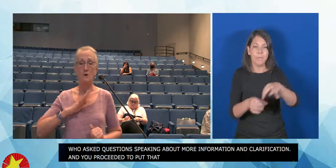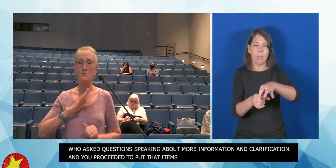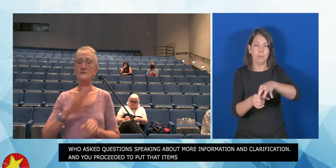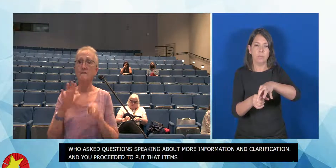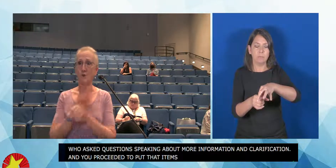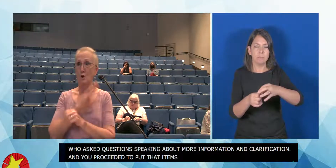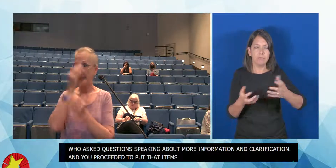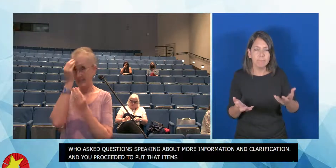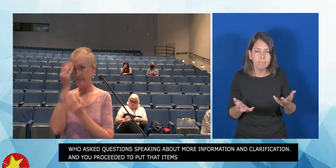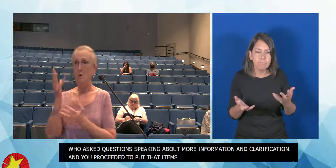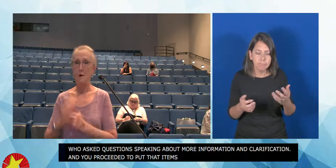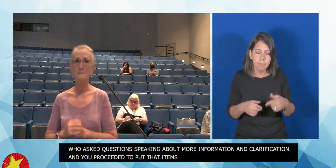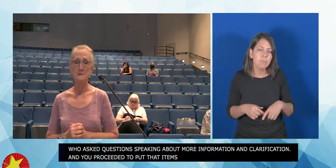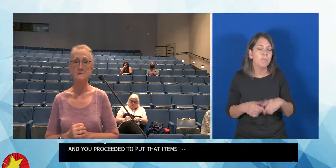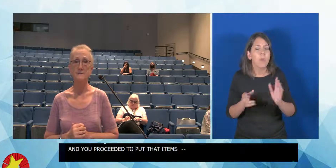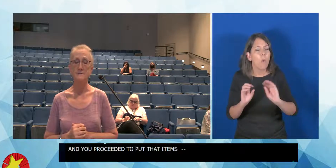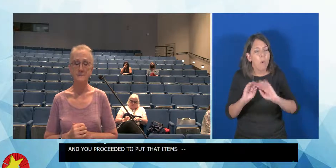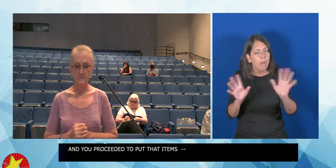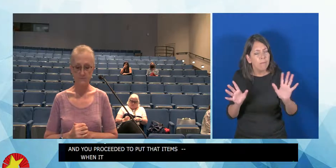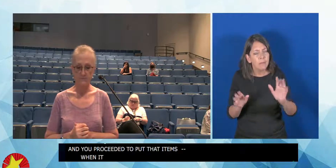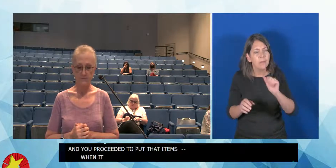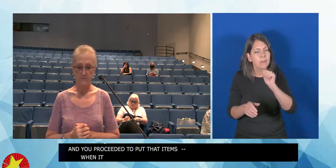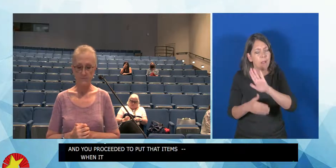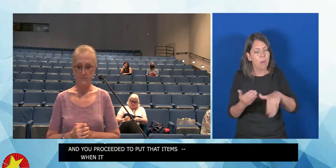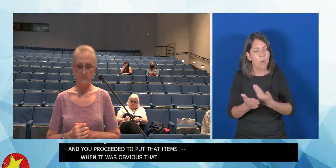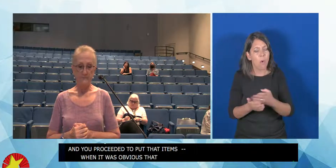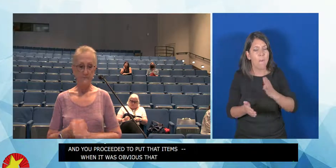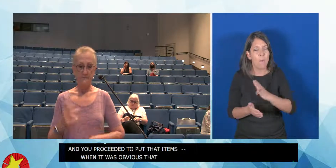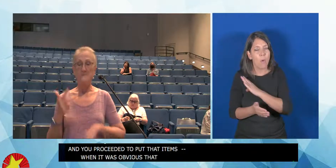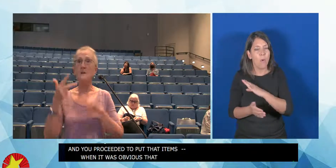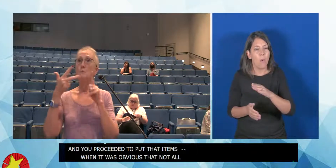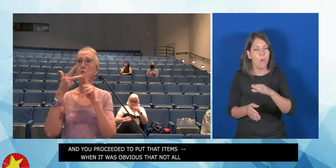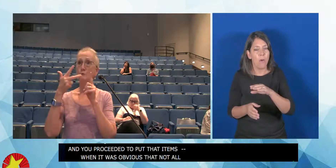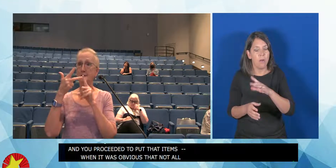when it was obvious that not all board members have been fully informed.